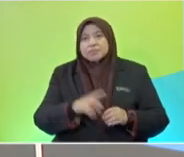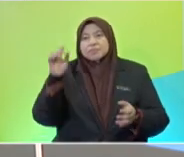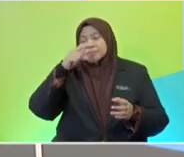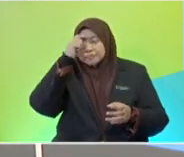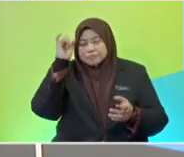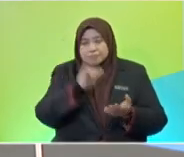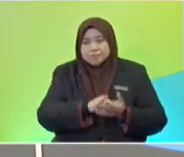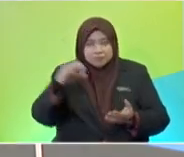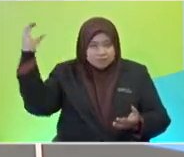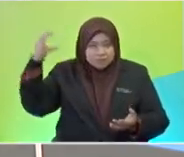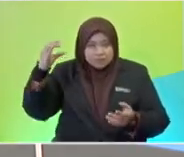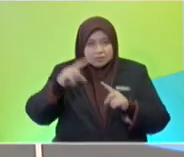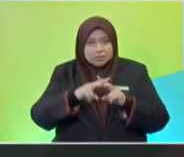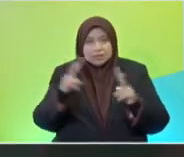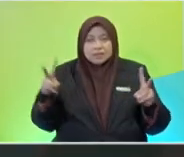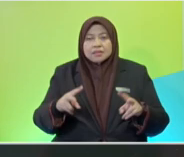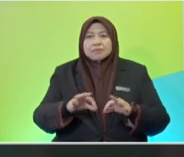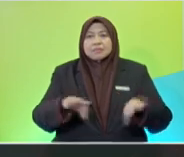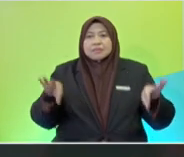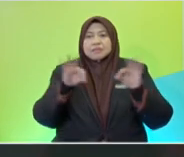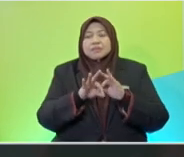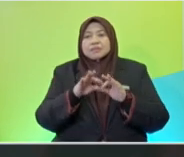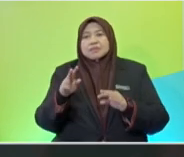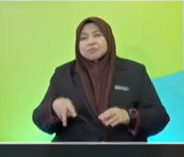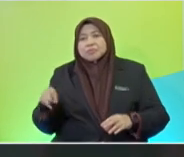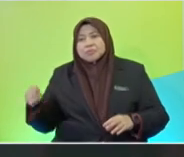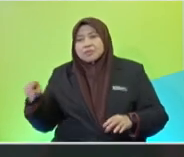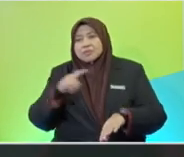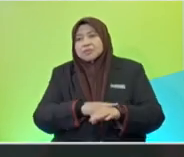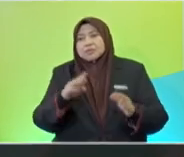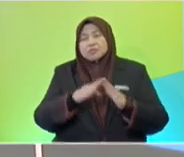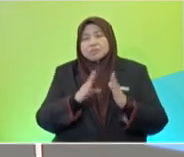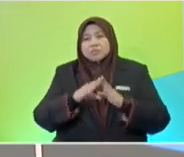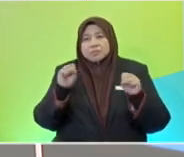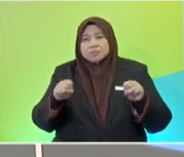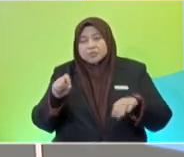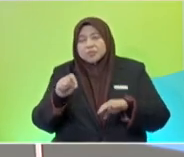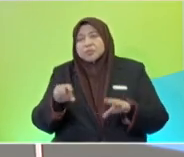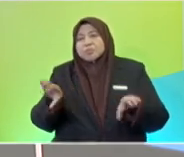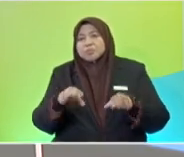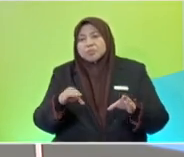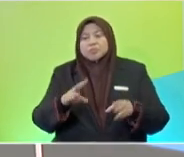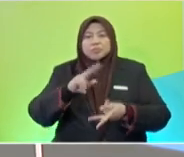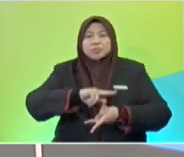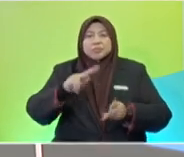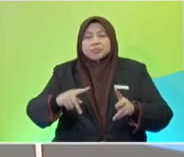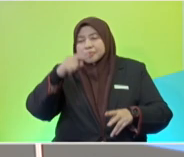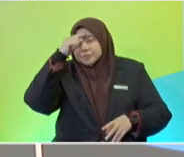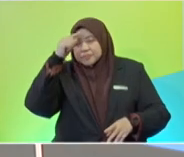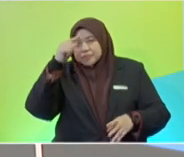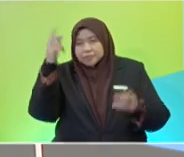Mm-hmm. Okay, kids at home, actually you can make your own dark box game. You can put in